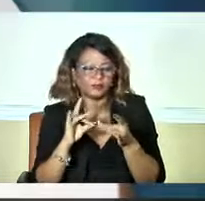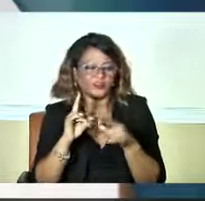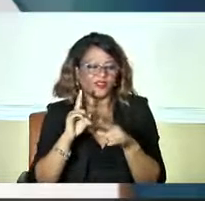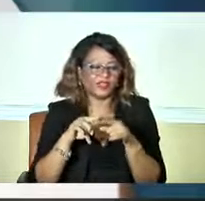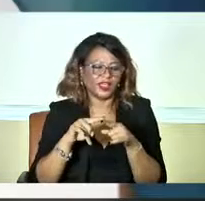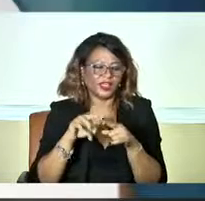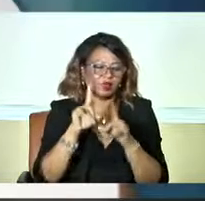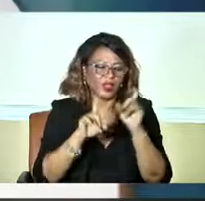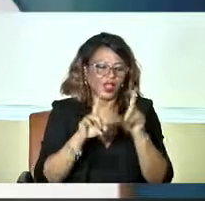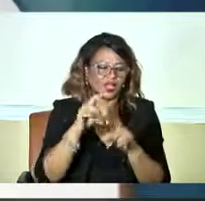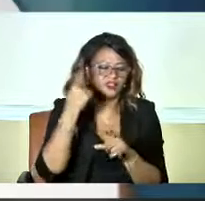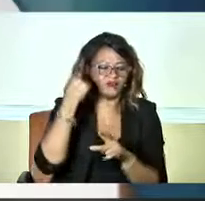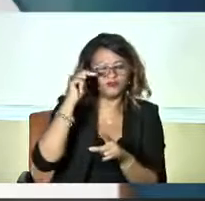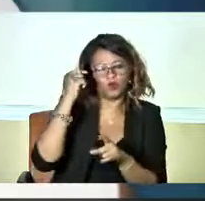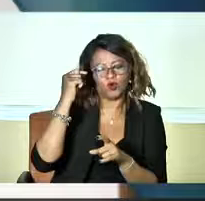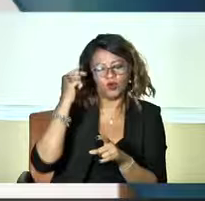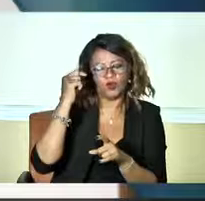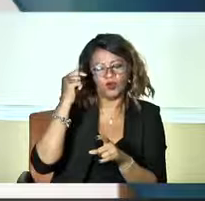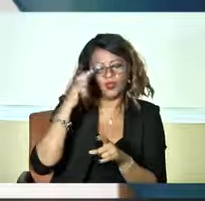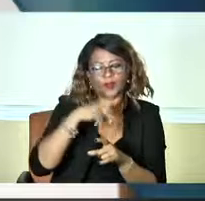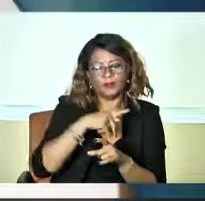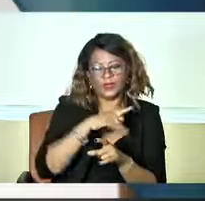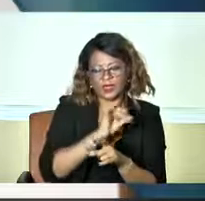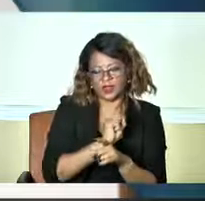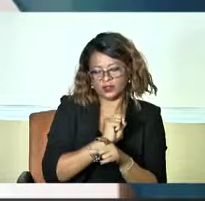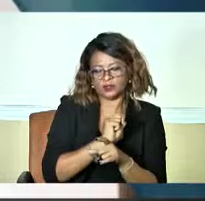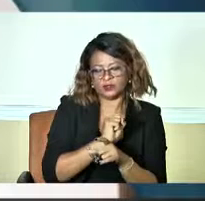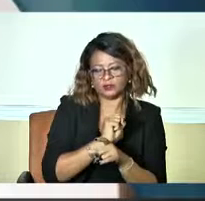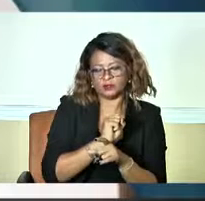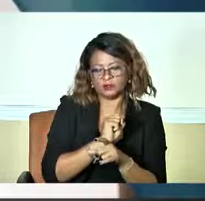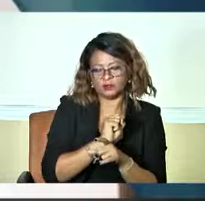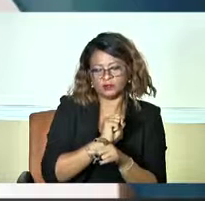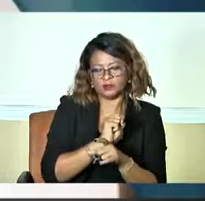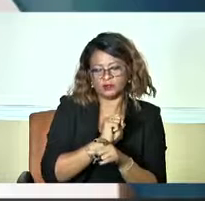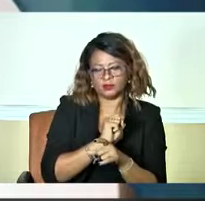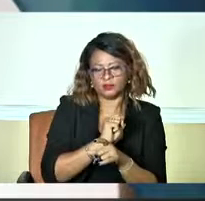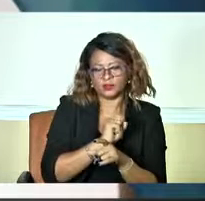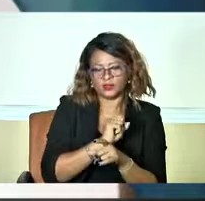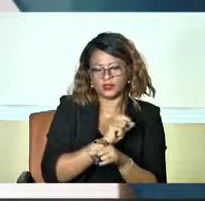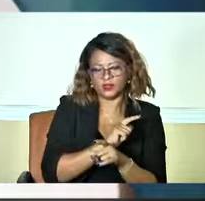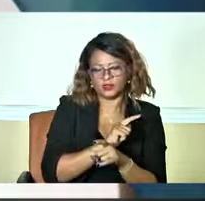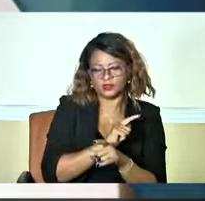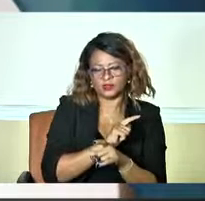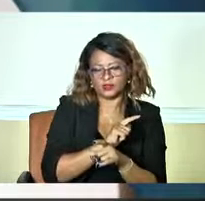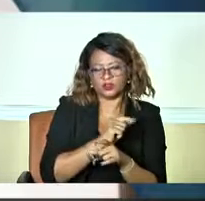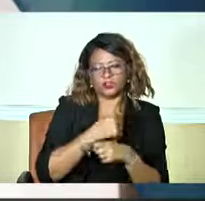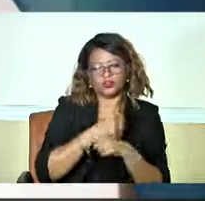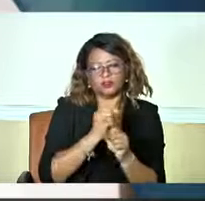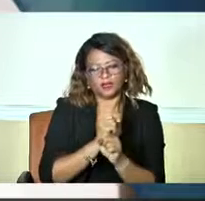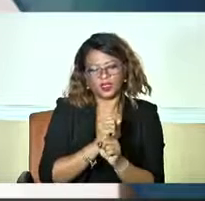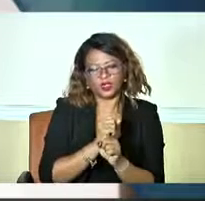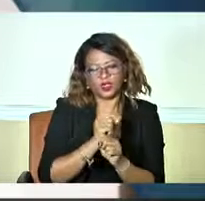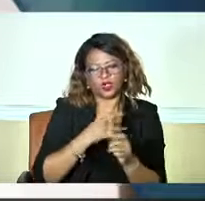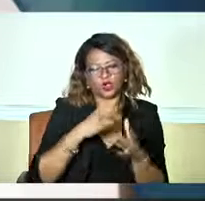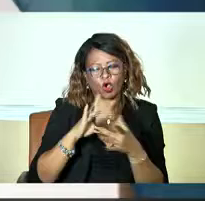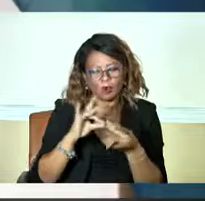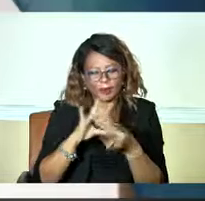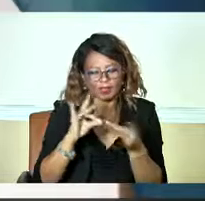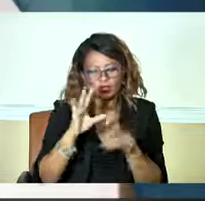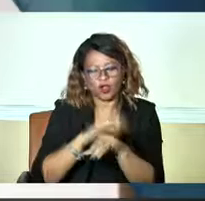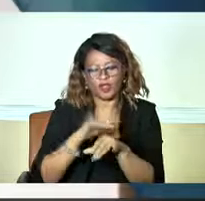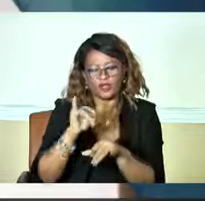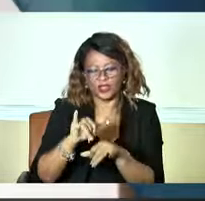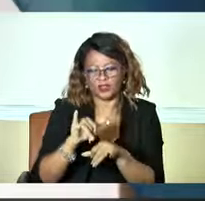ask for the Permanent Secretary, Ms. Elise Delancey, also to make a comment on this, because